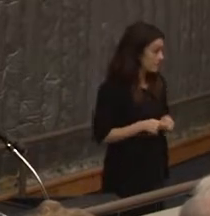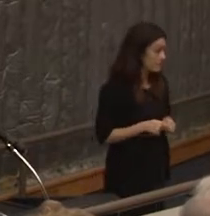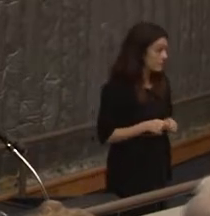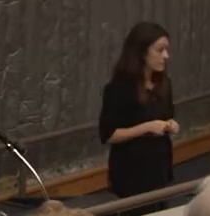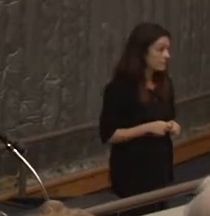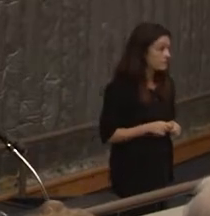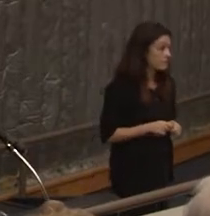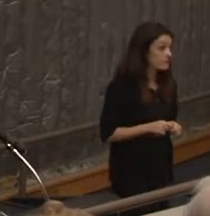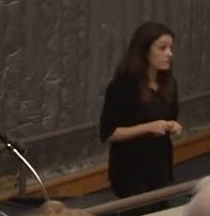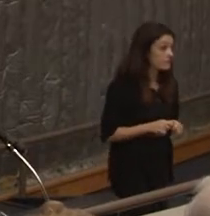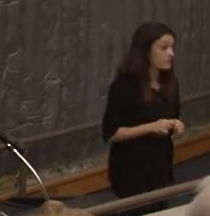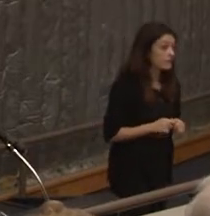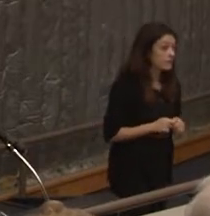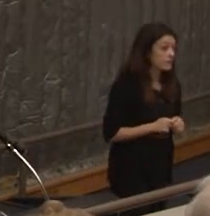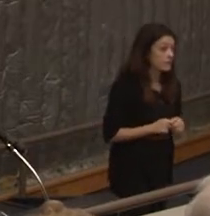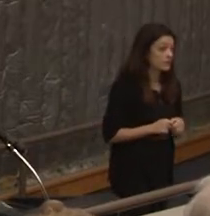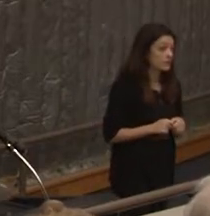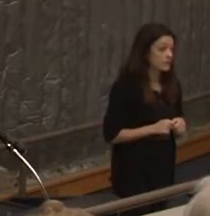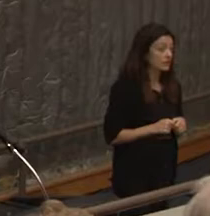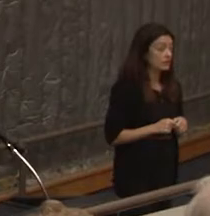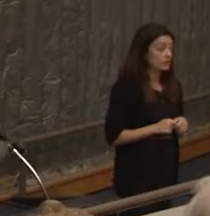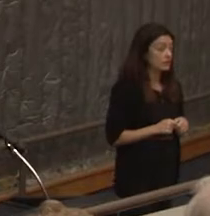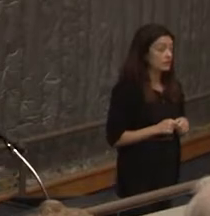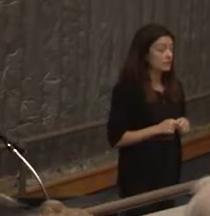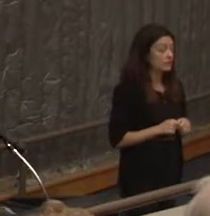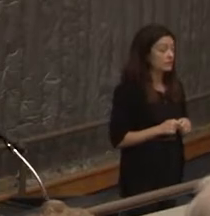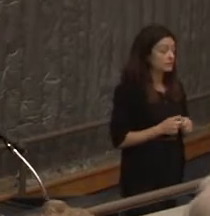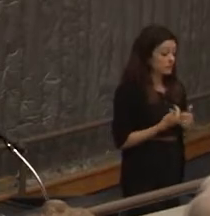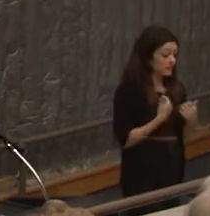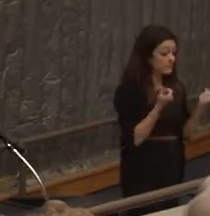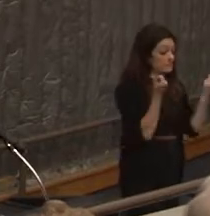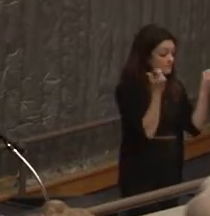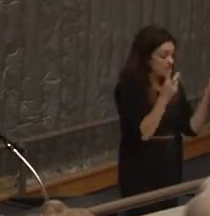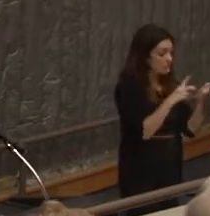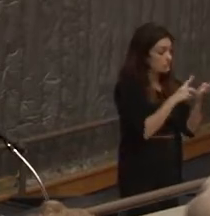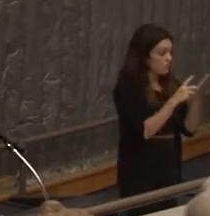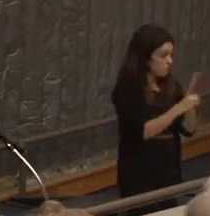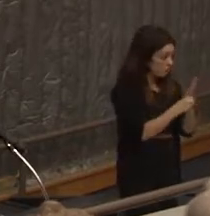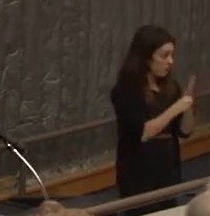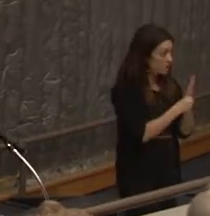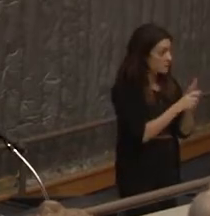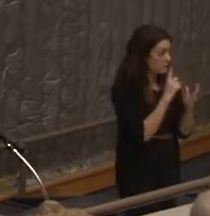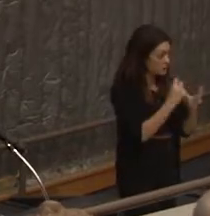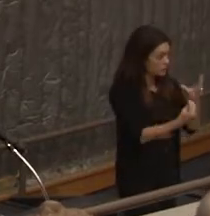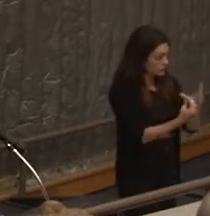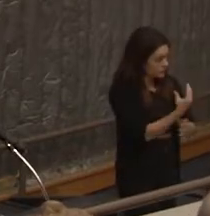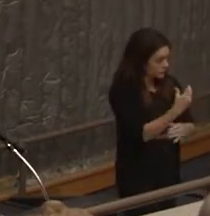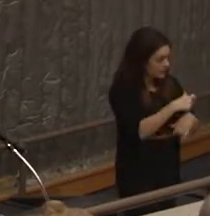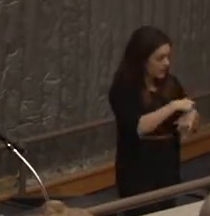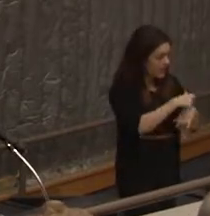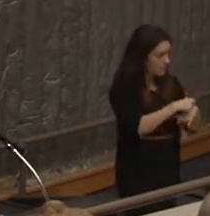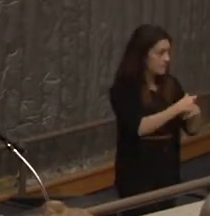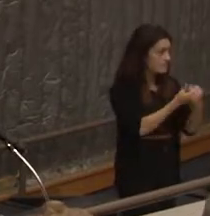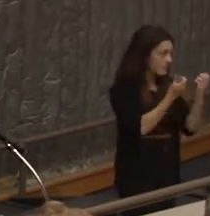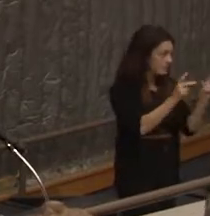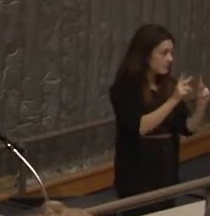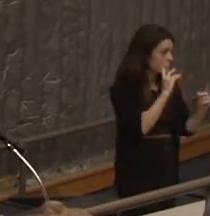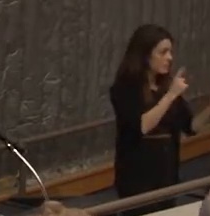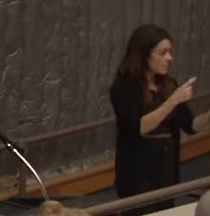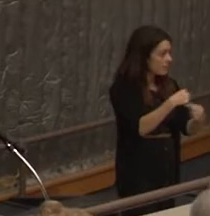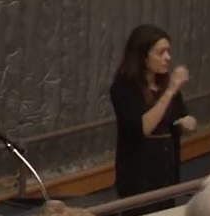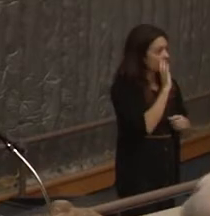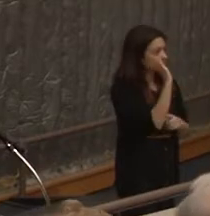professionals. And we have a whole number of programs in the spring, some scholars and an artistic